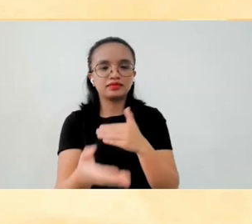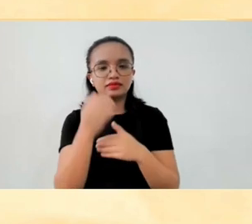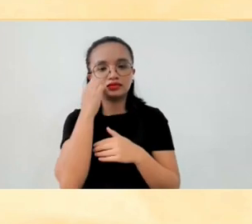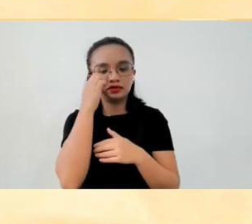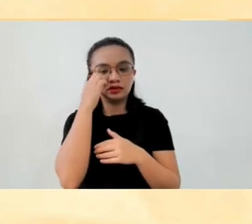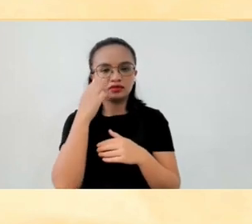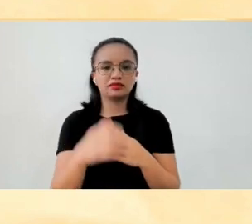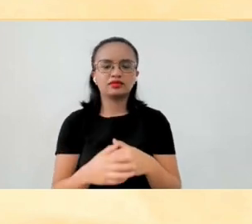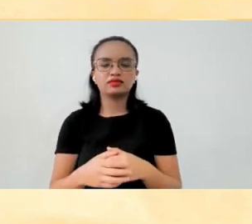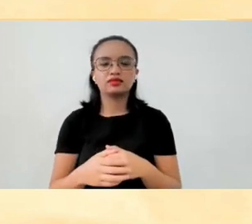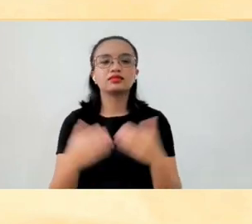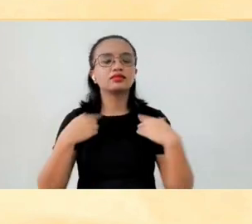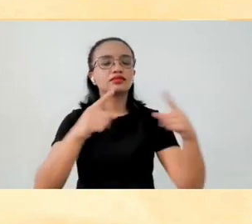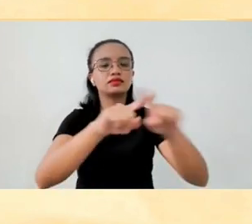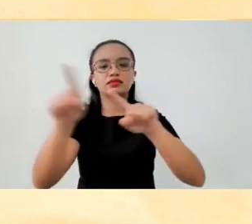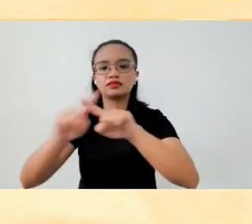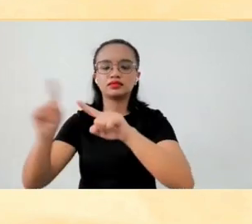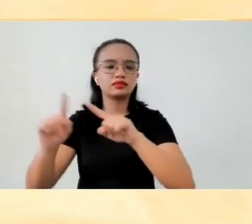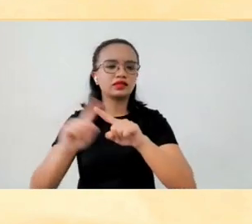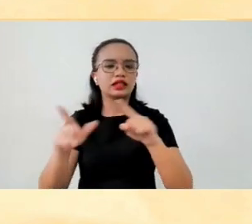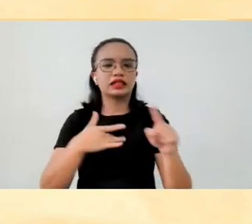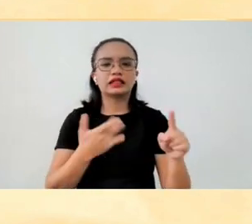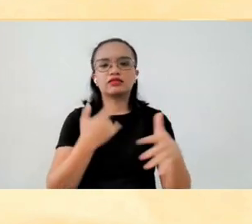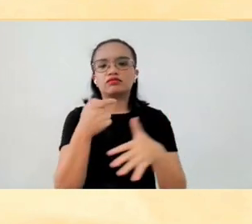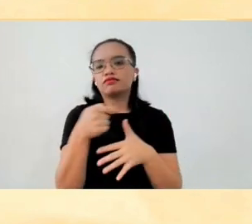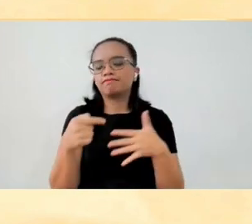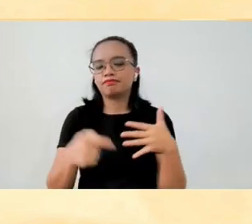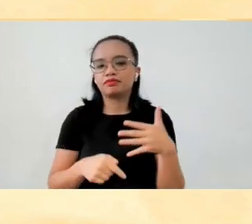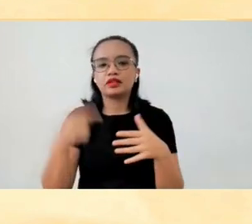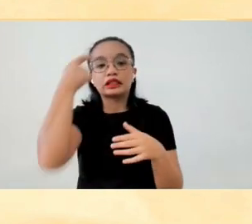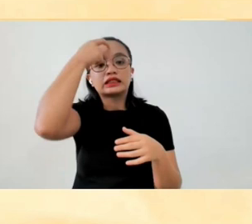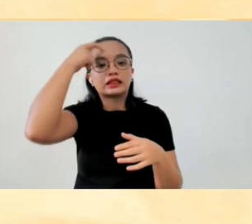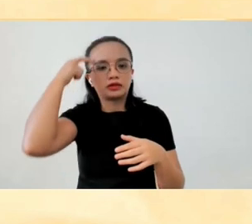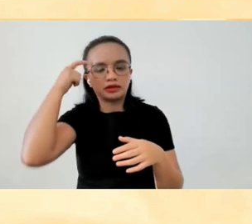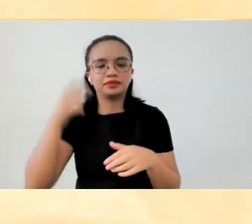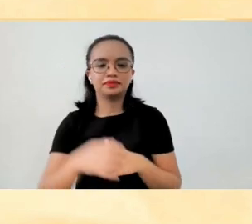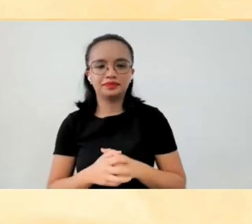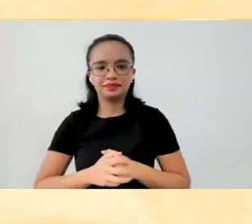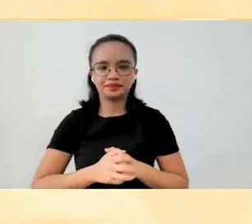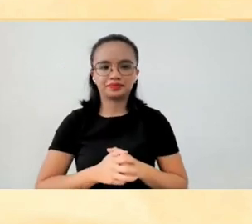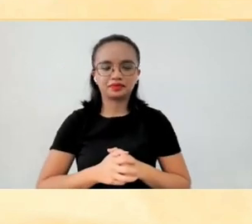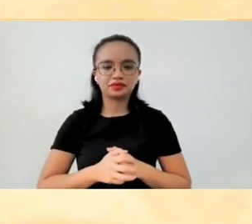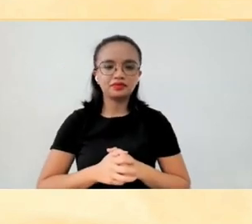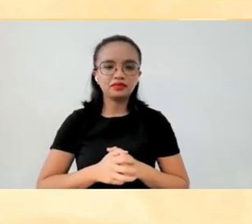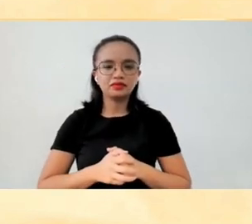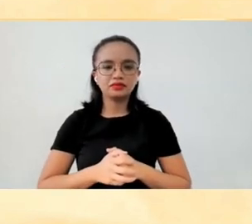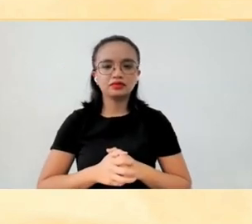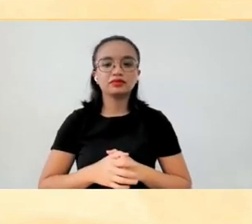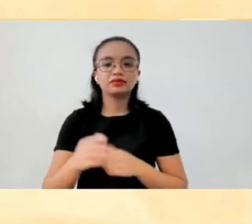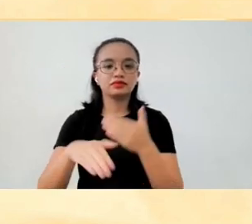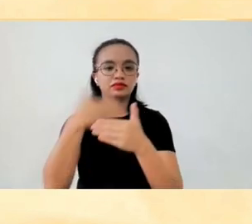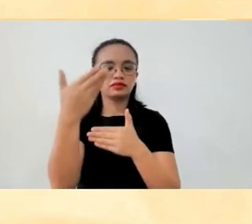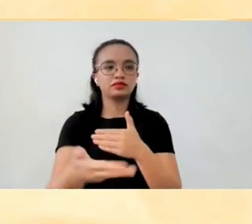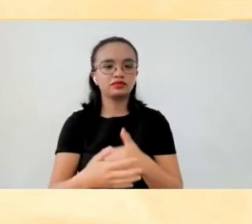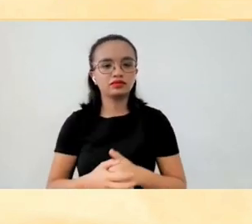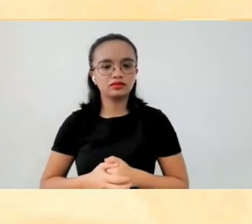and then there are different signs and symptoms of trauma. Okay, so if we go to the next slide.